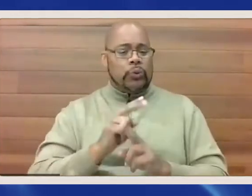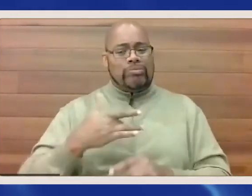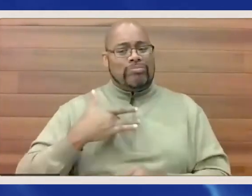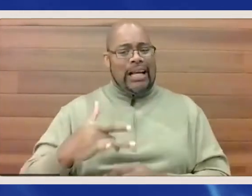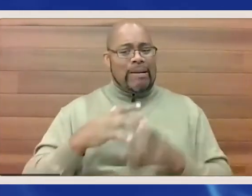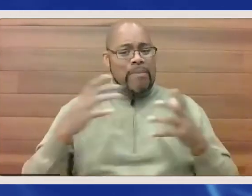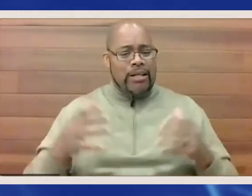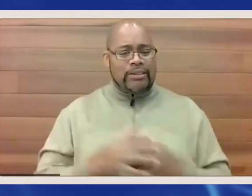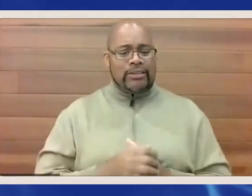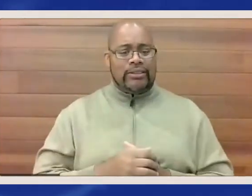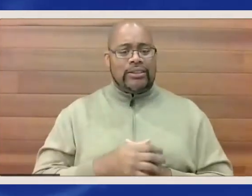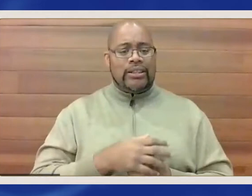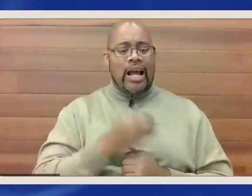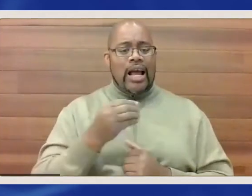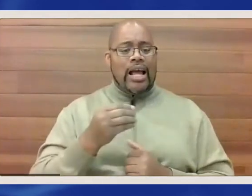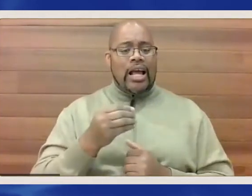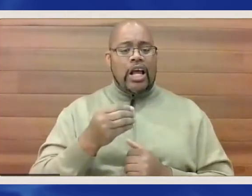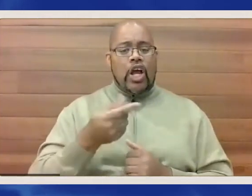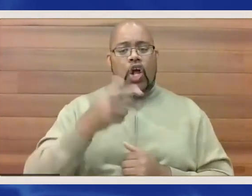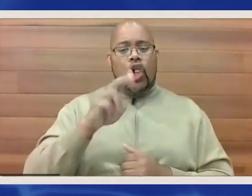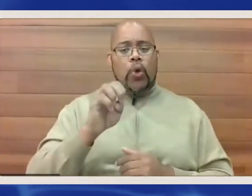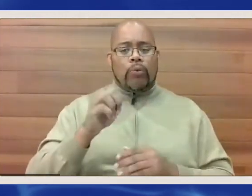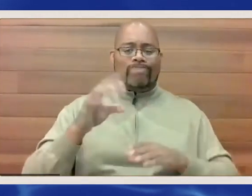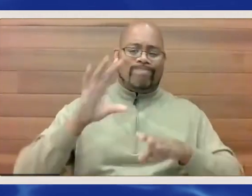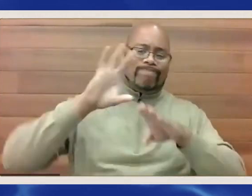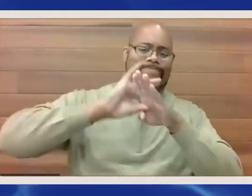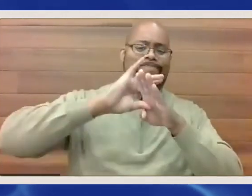much, and is glued to the external